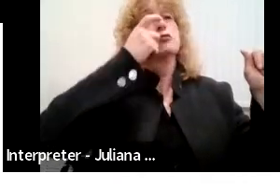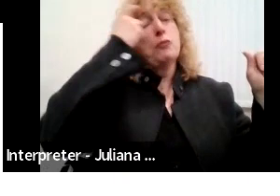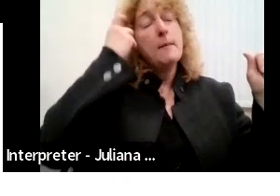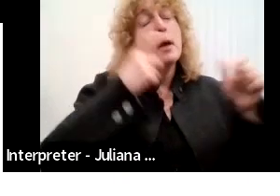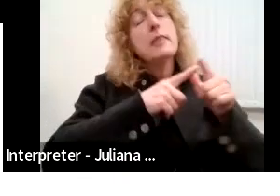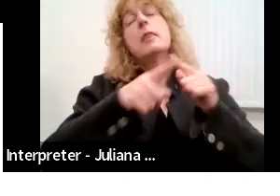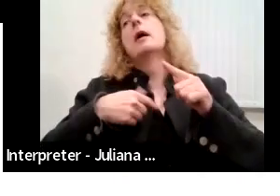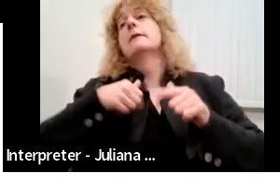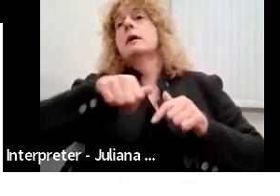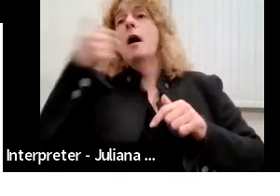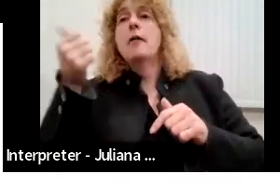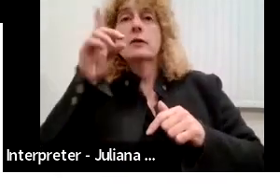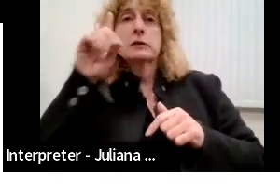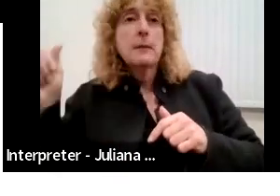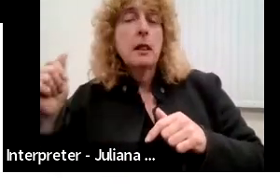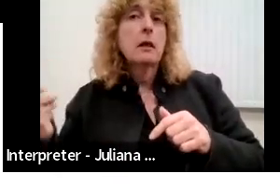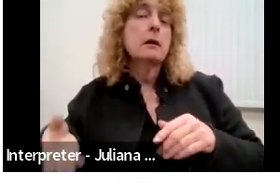another disability because of the trauma.